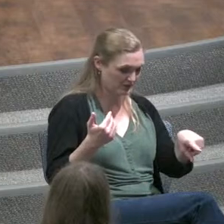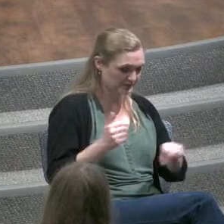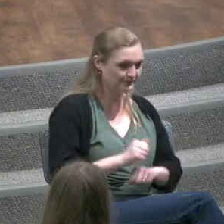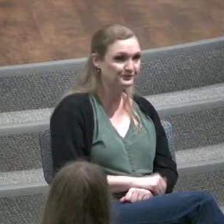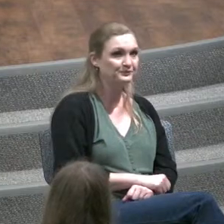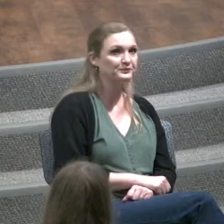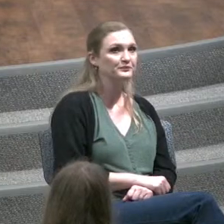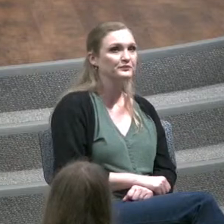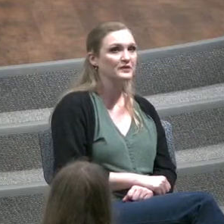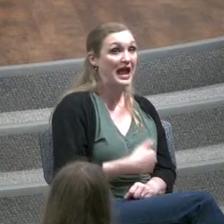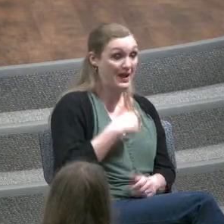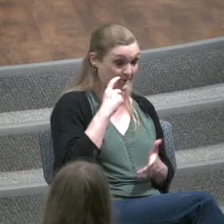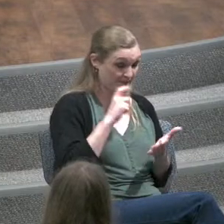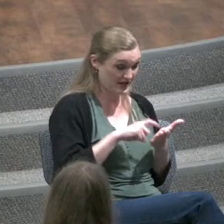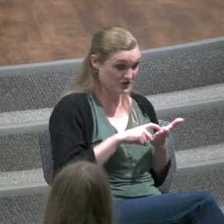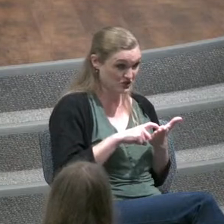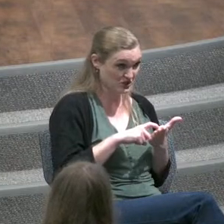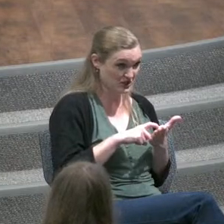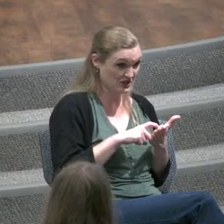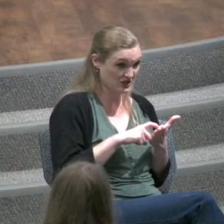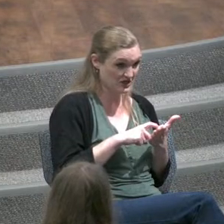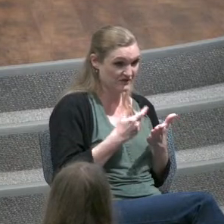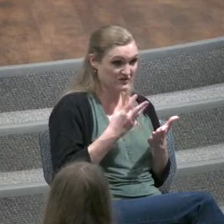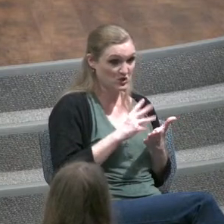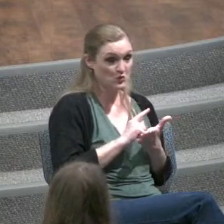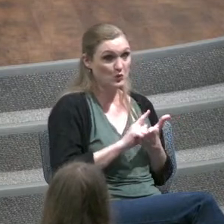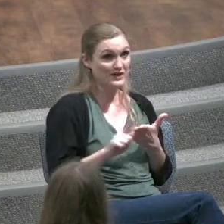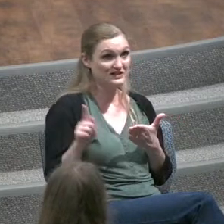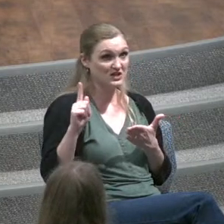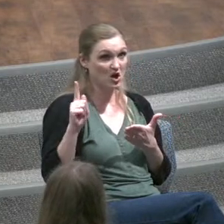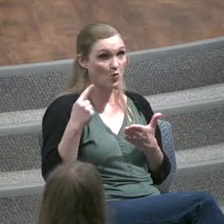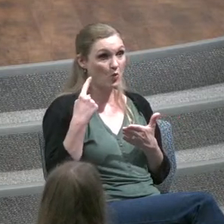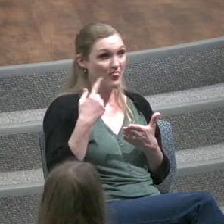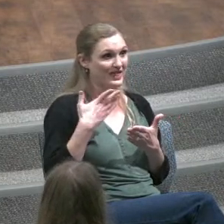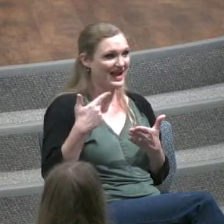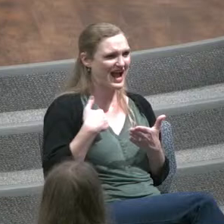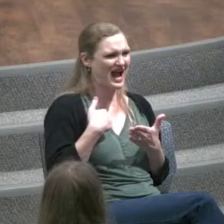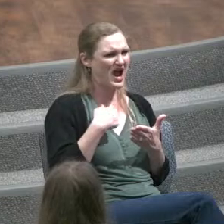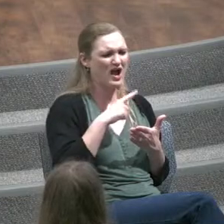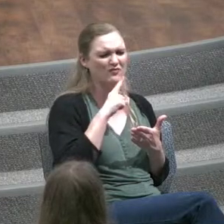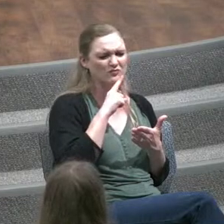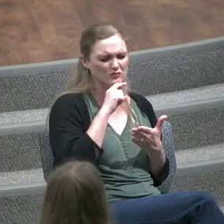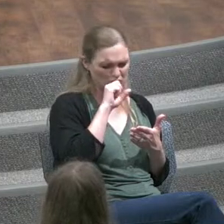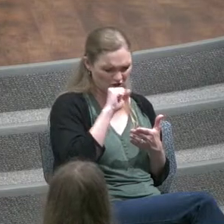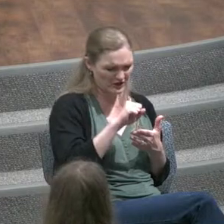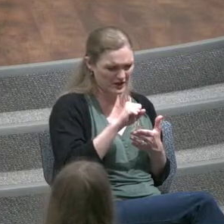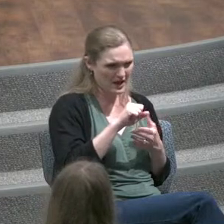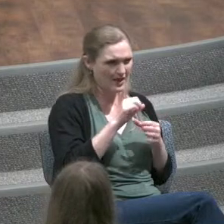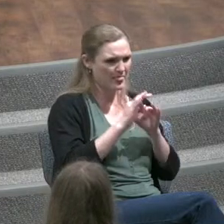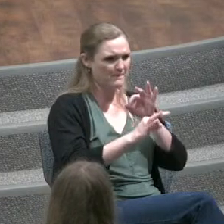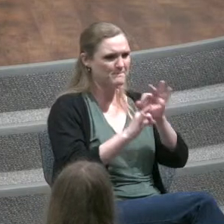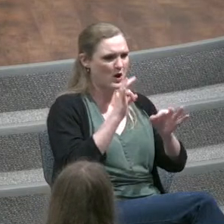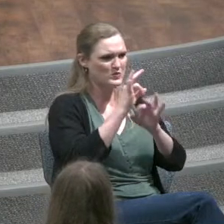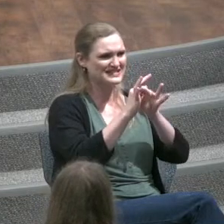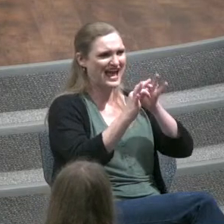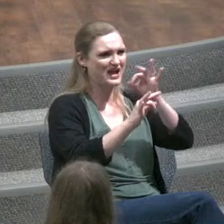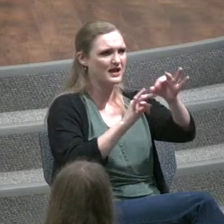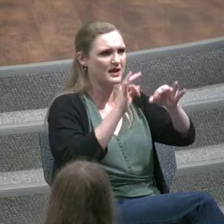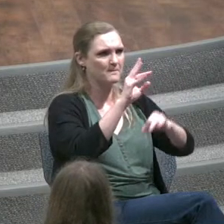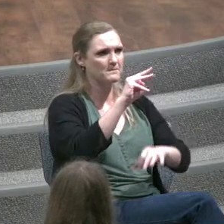Zippori. I mentioned a number of weeks ago that one thing, I am a sucker for mosaics. I love